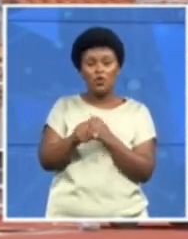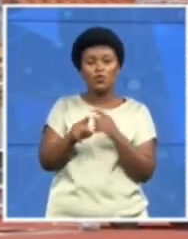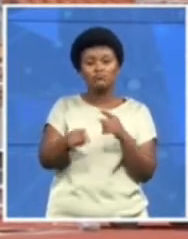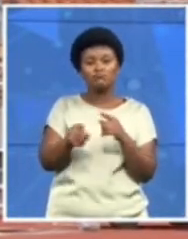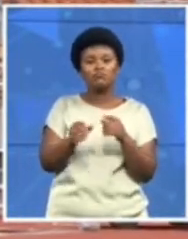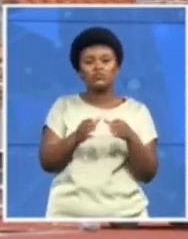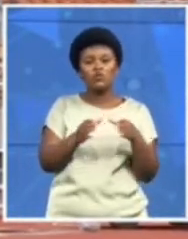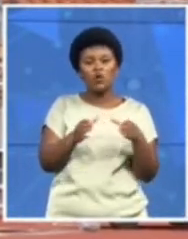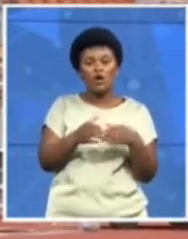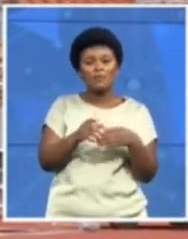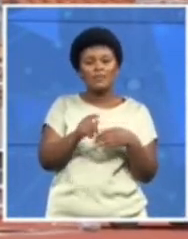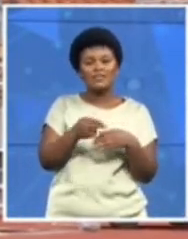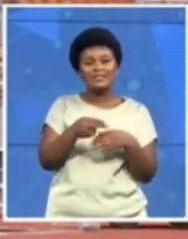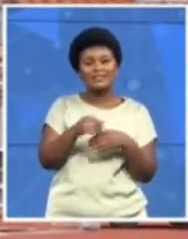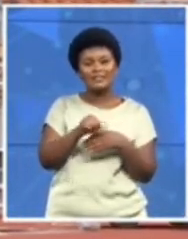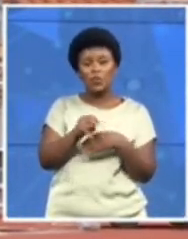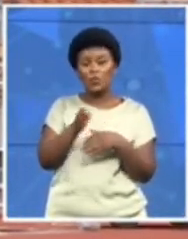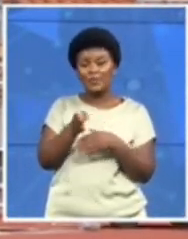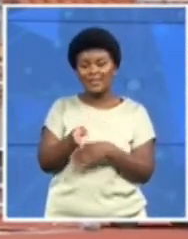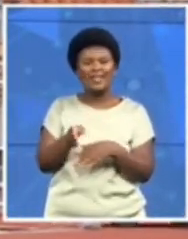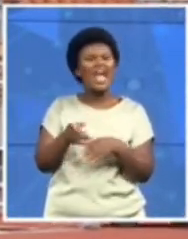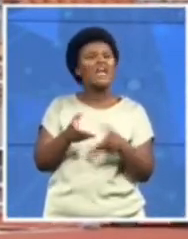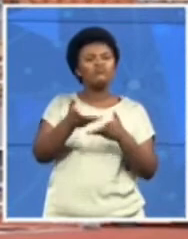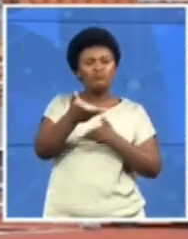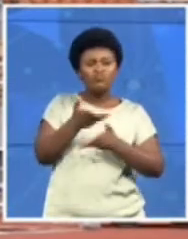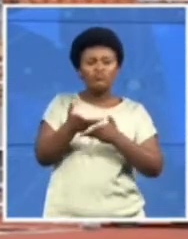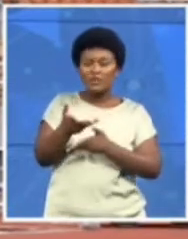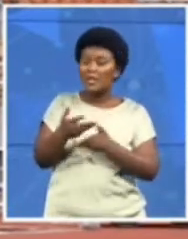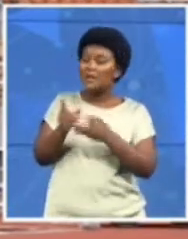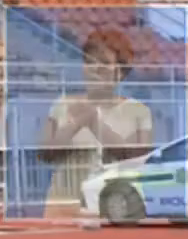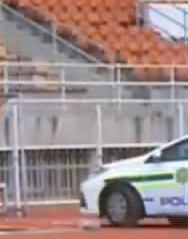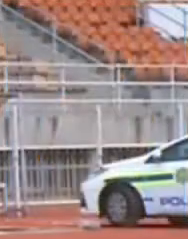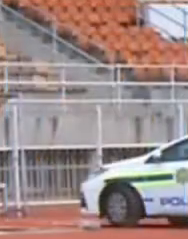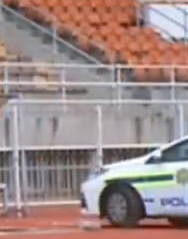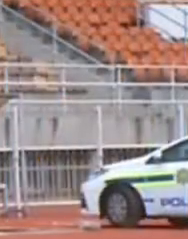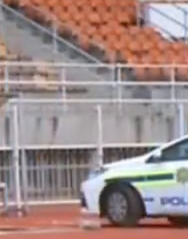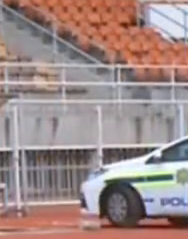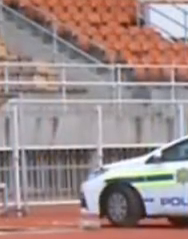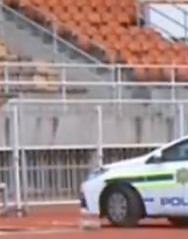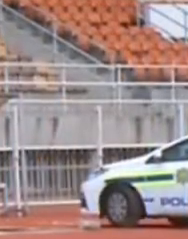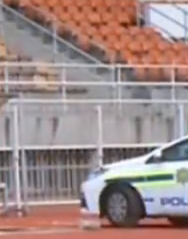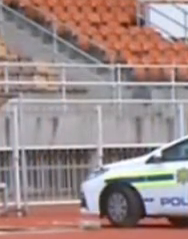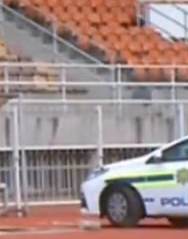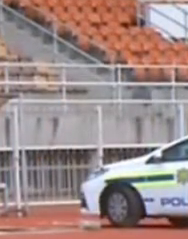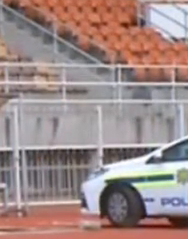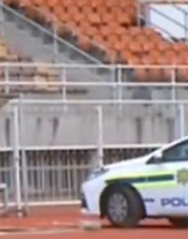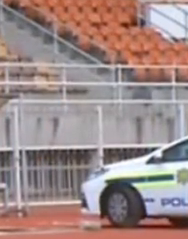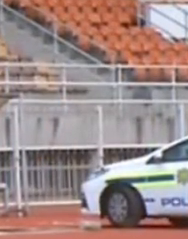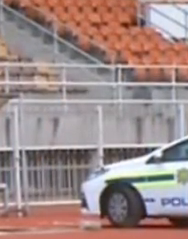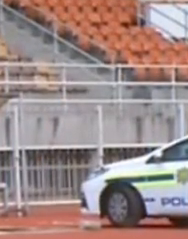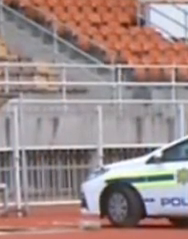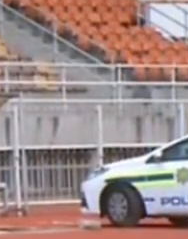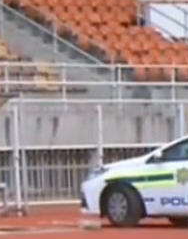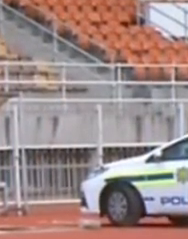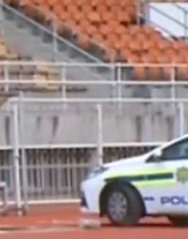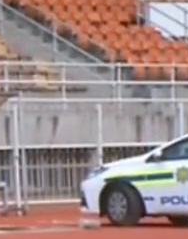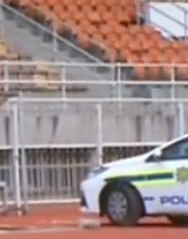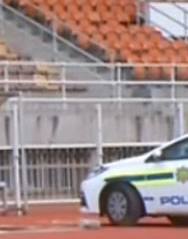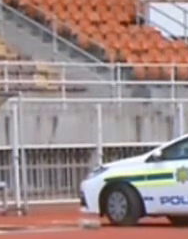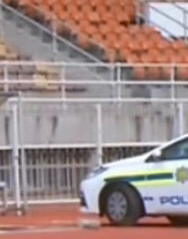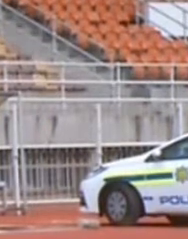will be the same. Well, visit the royal houses, from engage with the traditional leaders. From there, faith-based leaders. From there, they will engage with